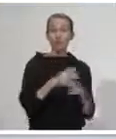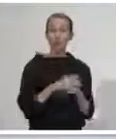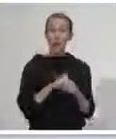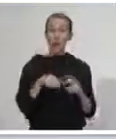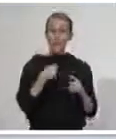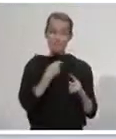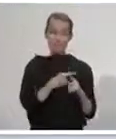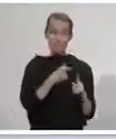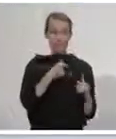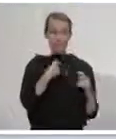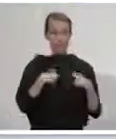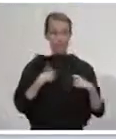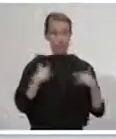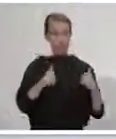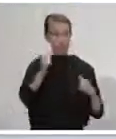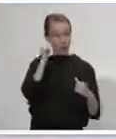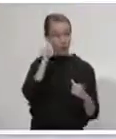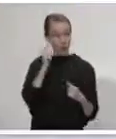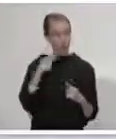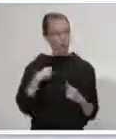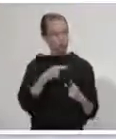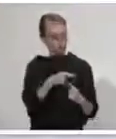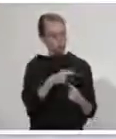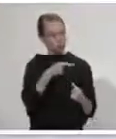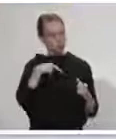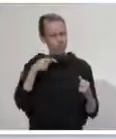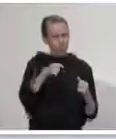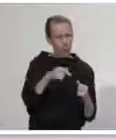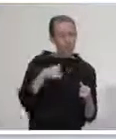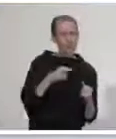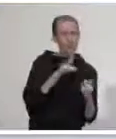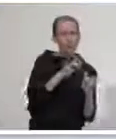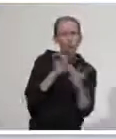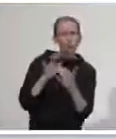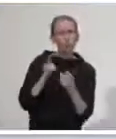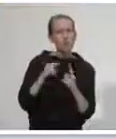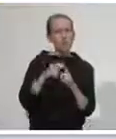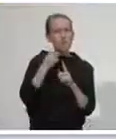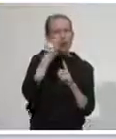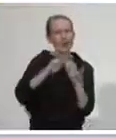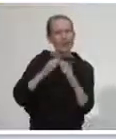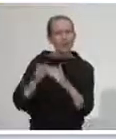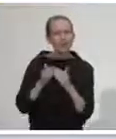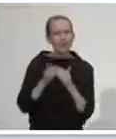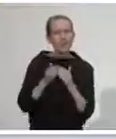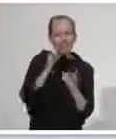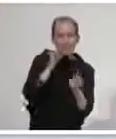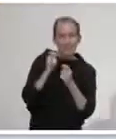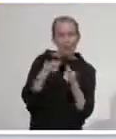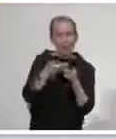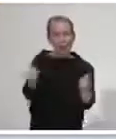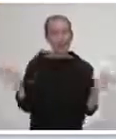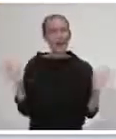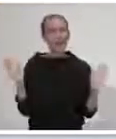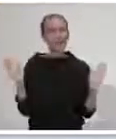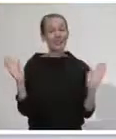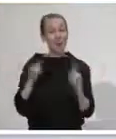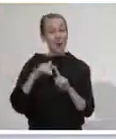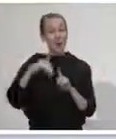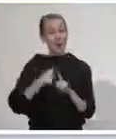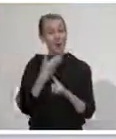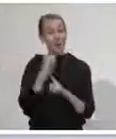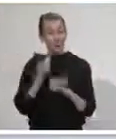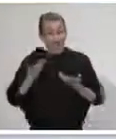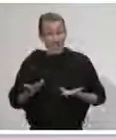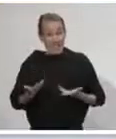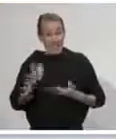Māori communities. And they know our expectation that we use, for instance, our whānau order navigators and all of the resource we have on the ground.